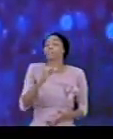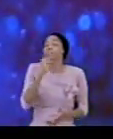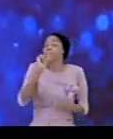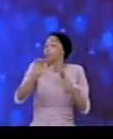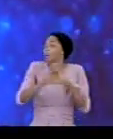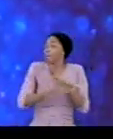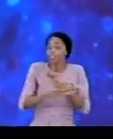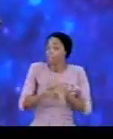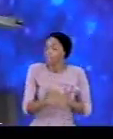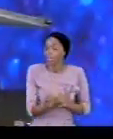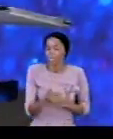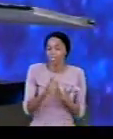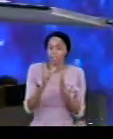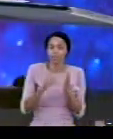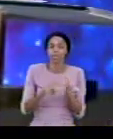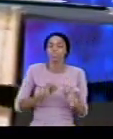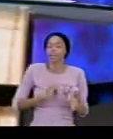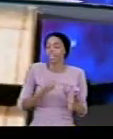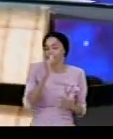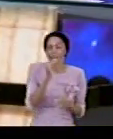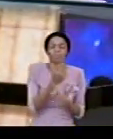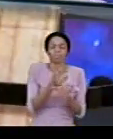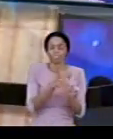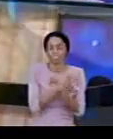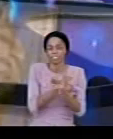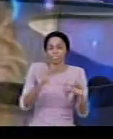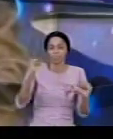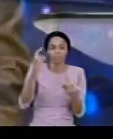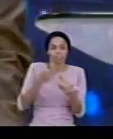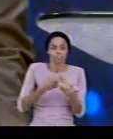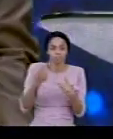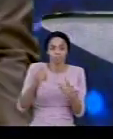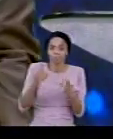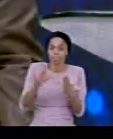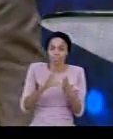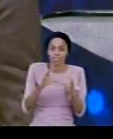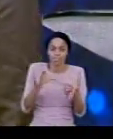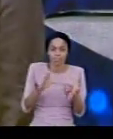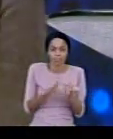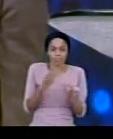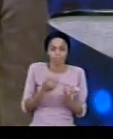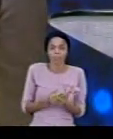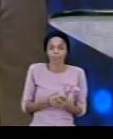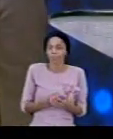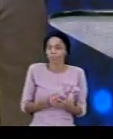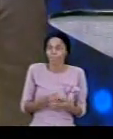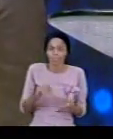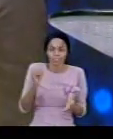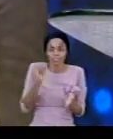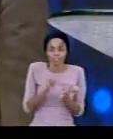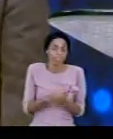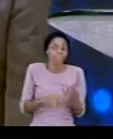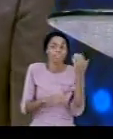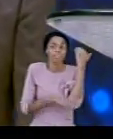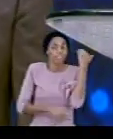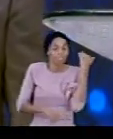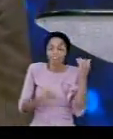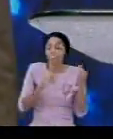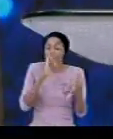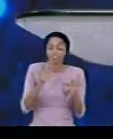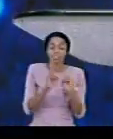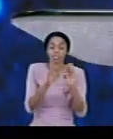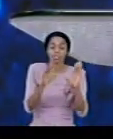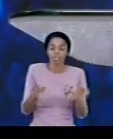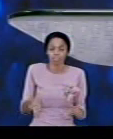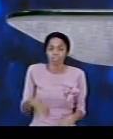law, I'm redeemed from the curse of the law. That stealing is nothing. The judge